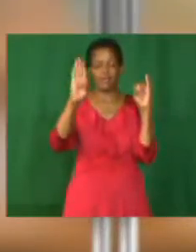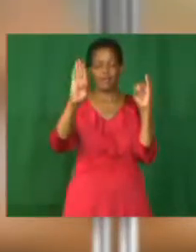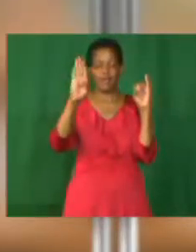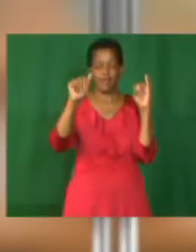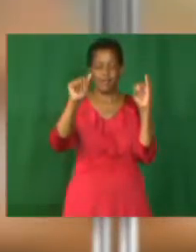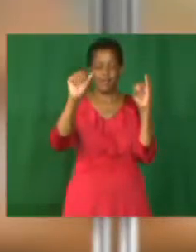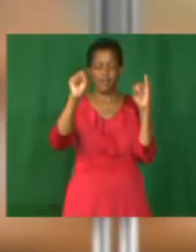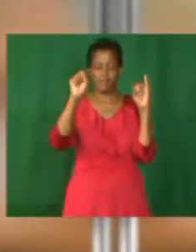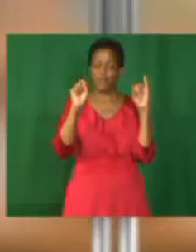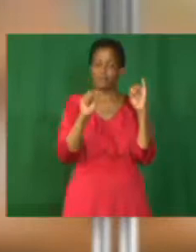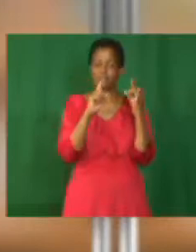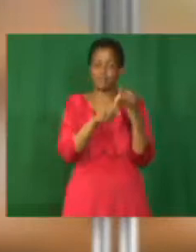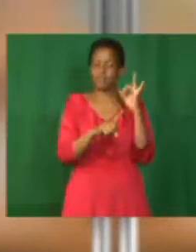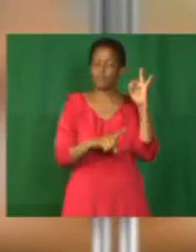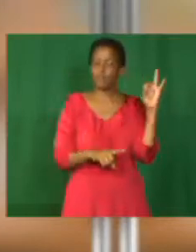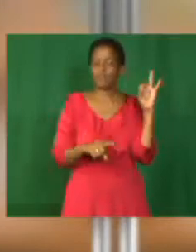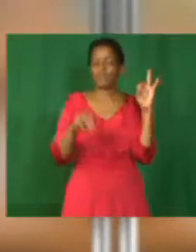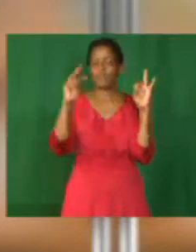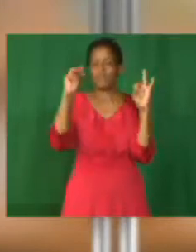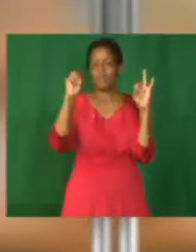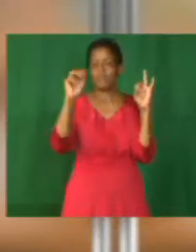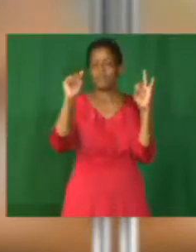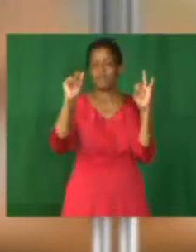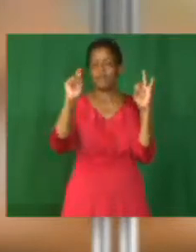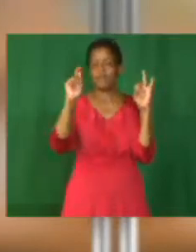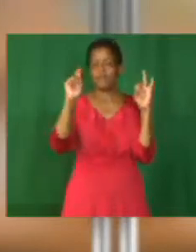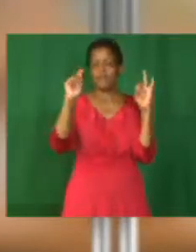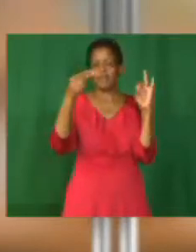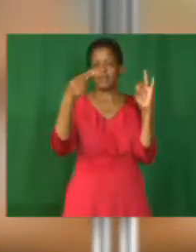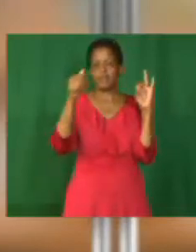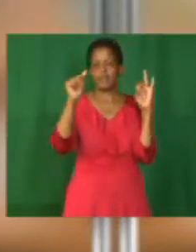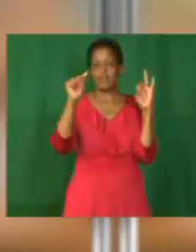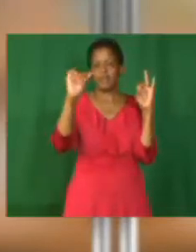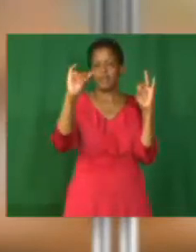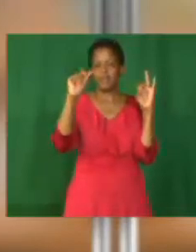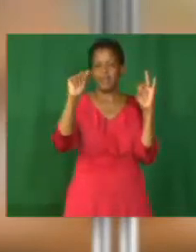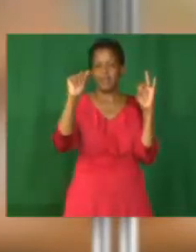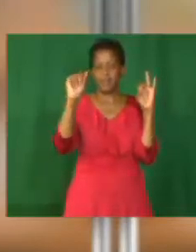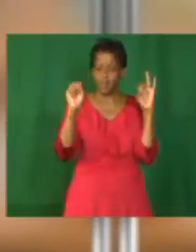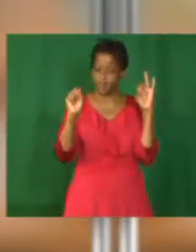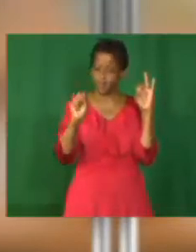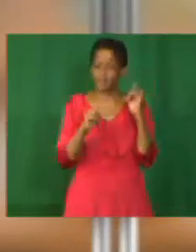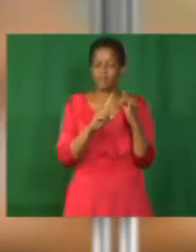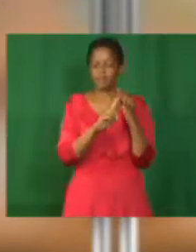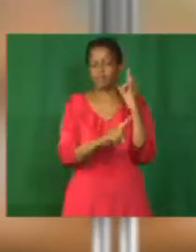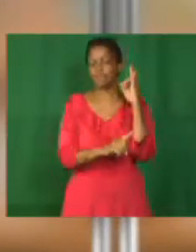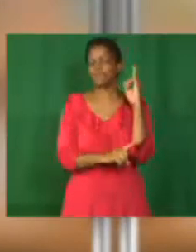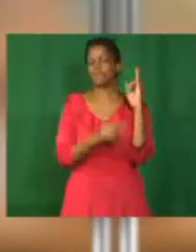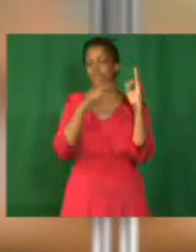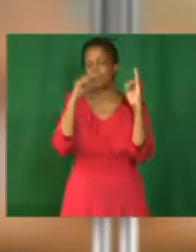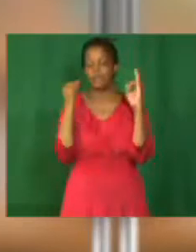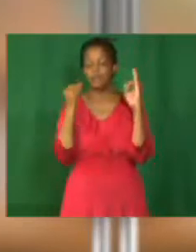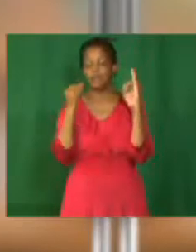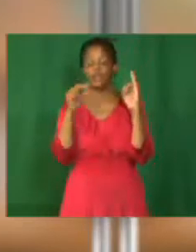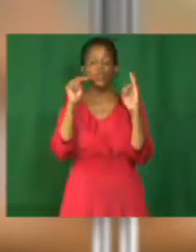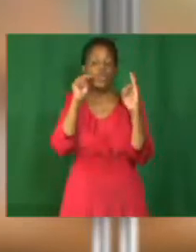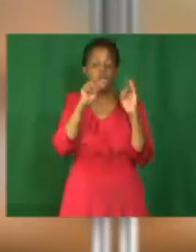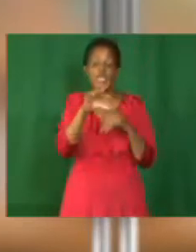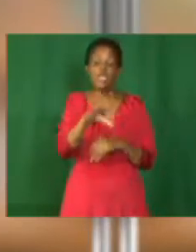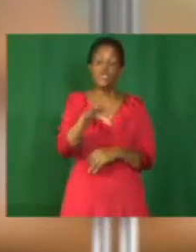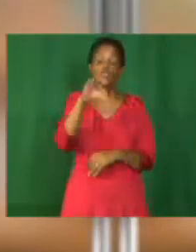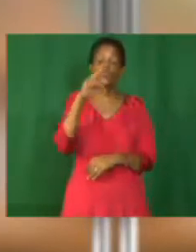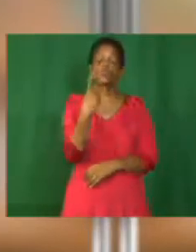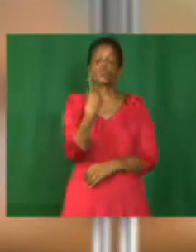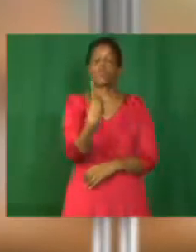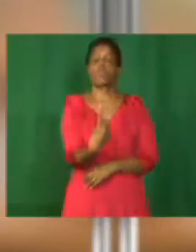the apostles or the 120 believers needed God now to choose the one person